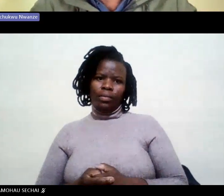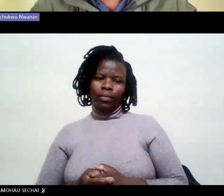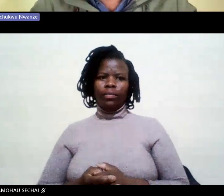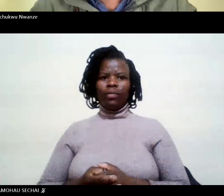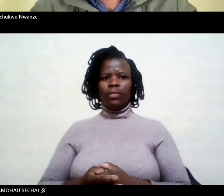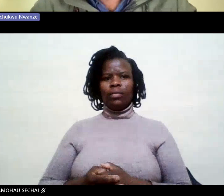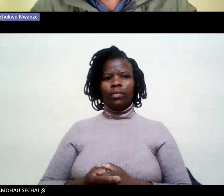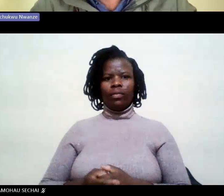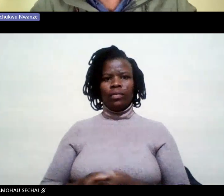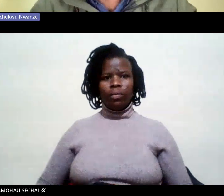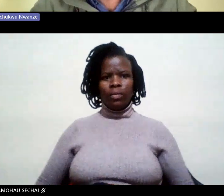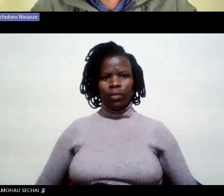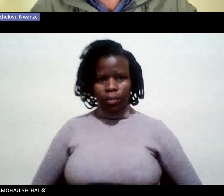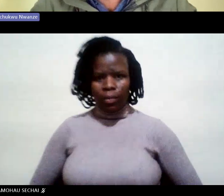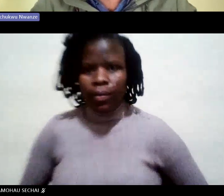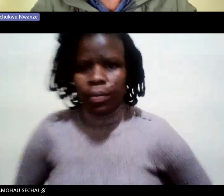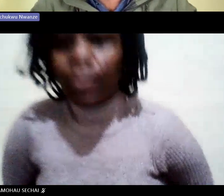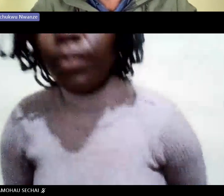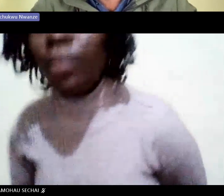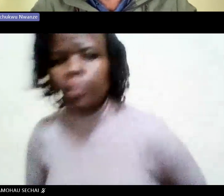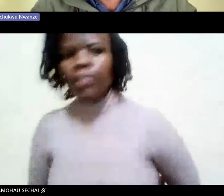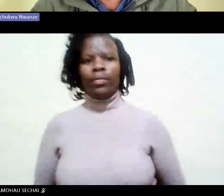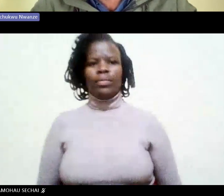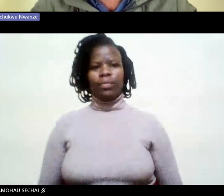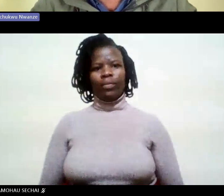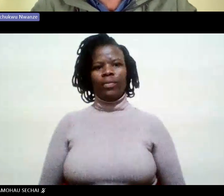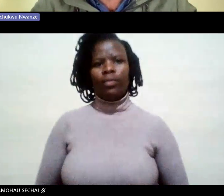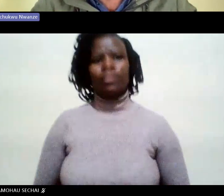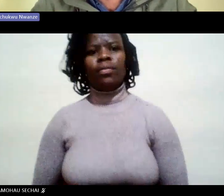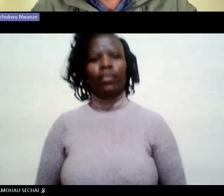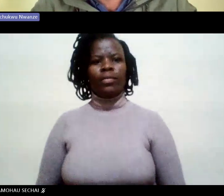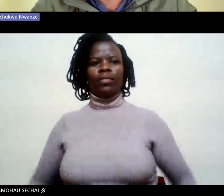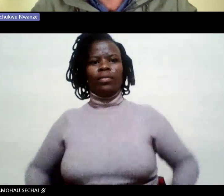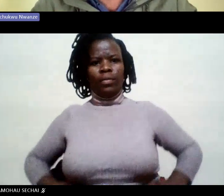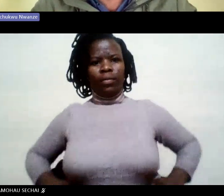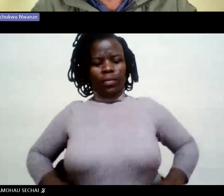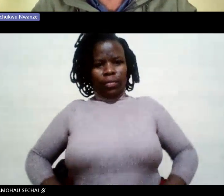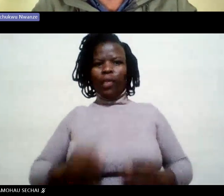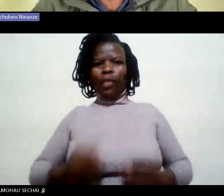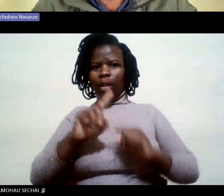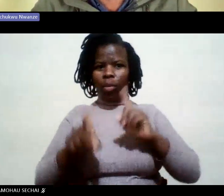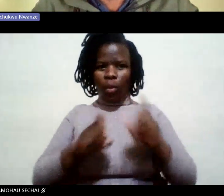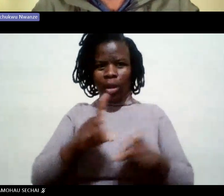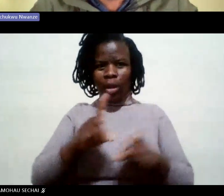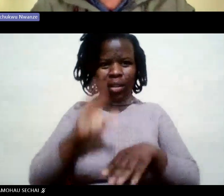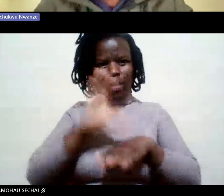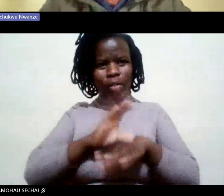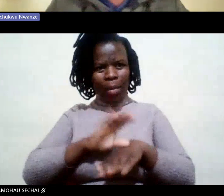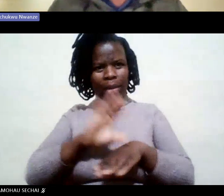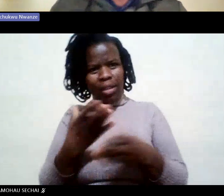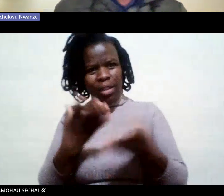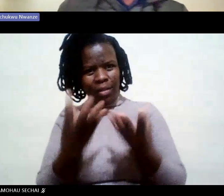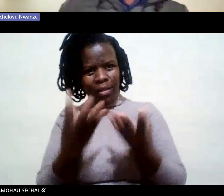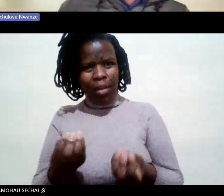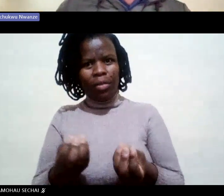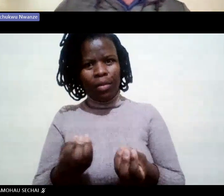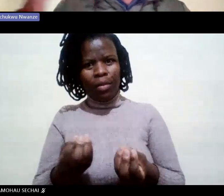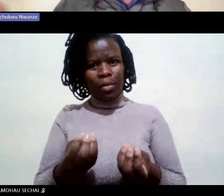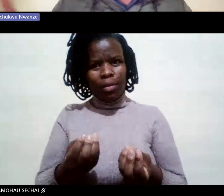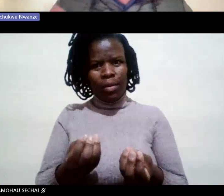Okay. If there are no comments or questions, we are actually allowed to end earlier. We don't have to always